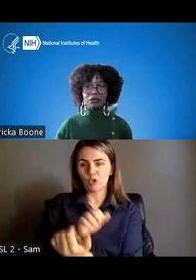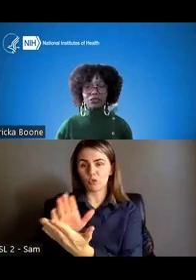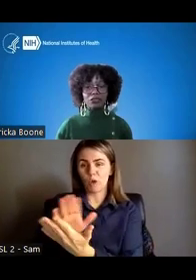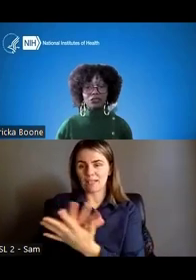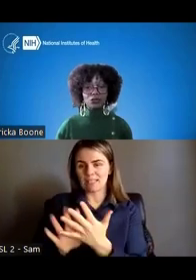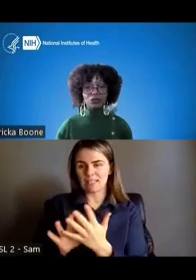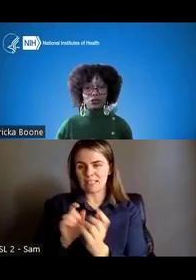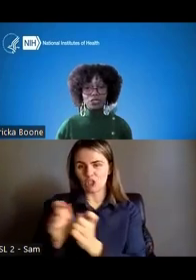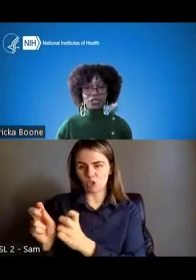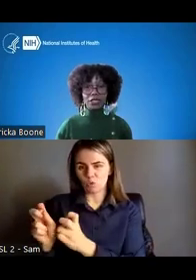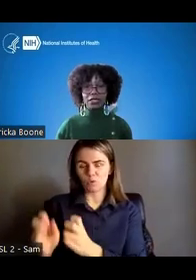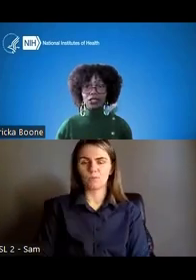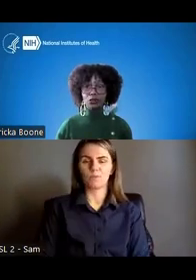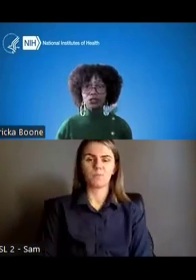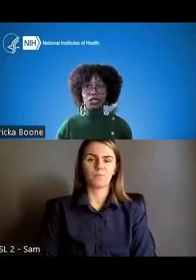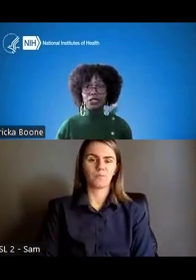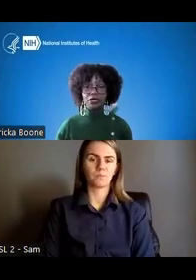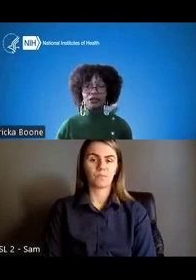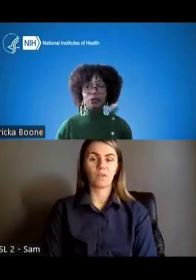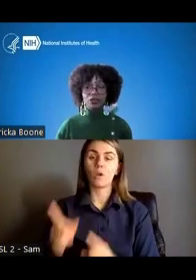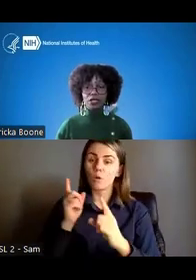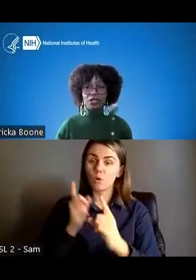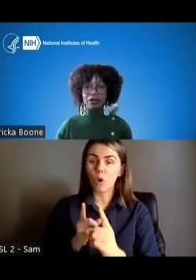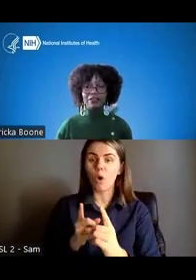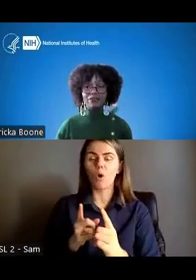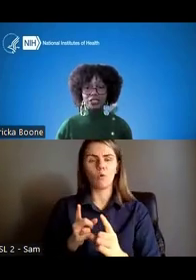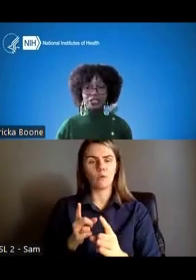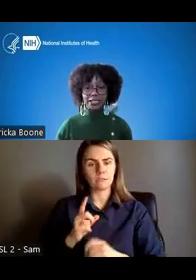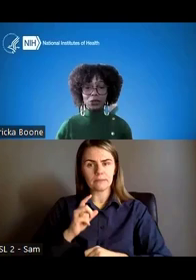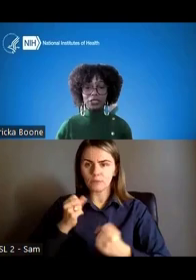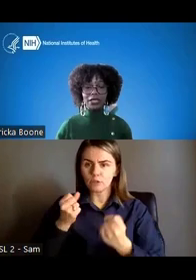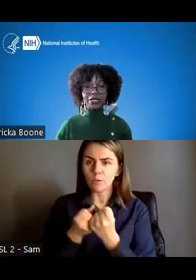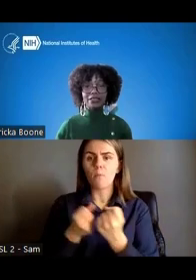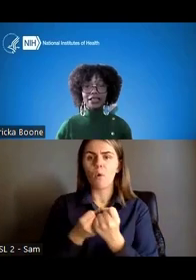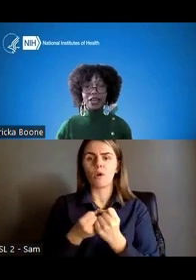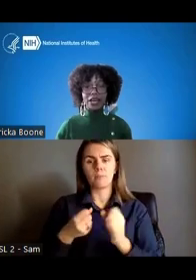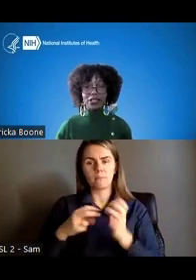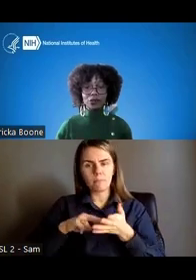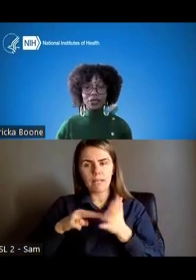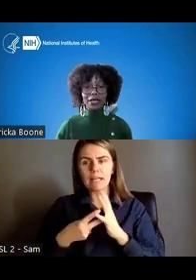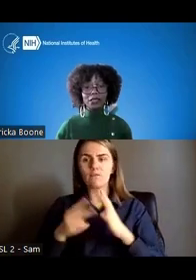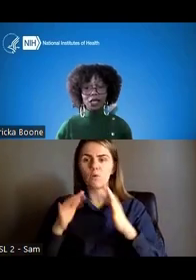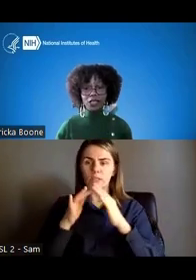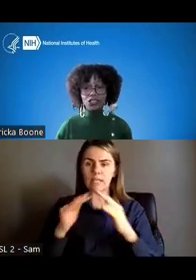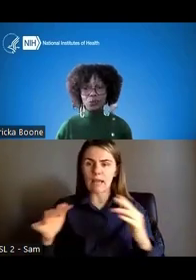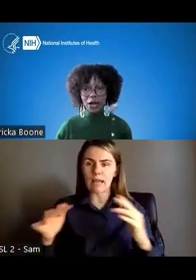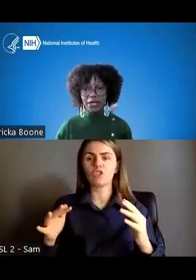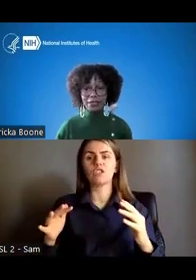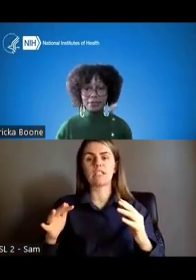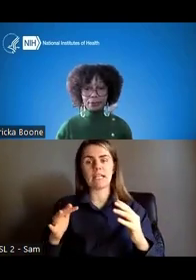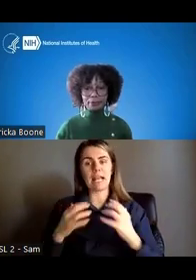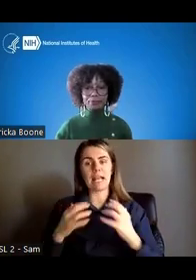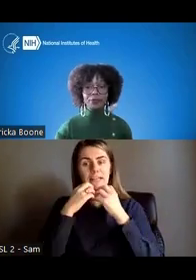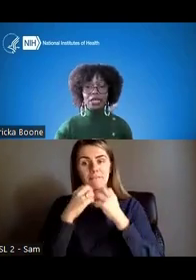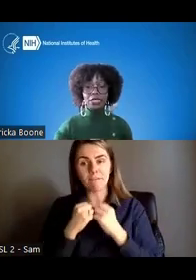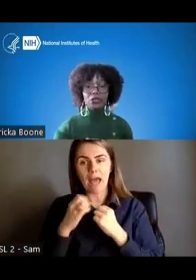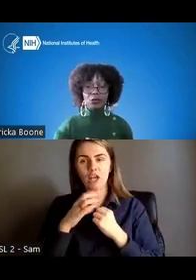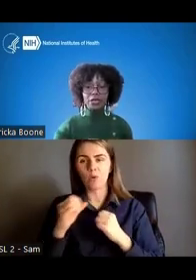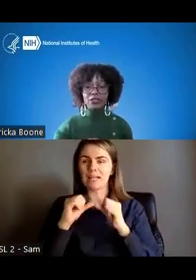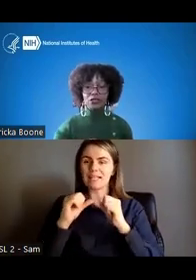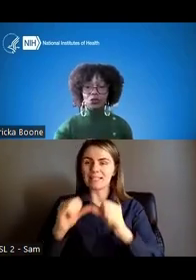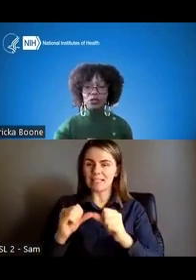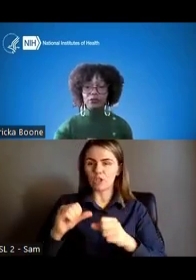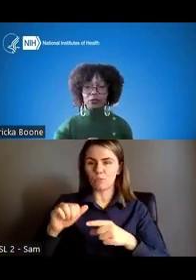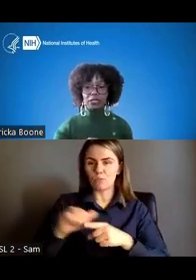achieving meaningful diversity and inclusion of personnel and funding equity as a value and a conscious practice.